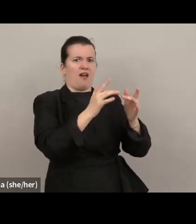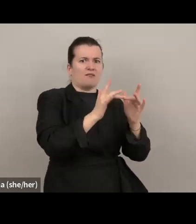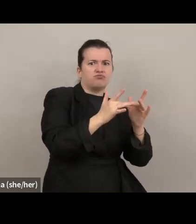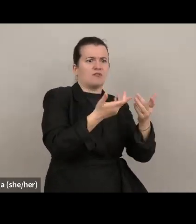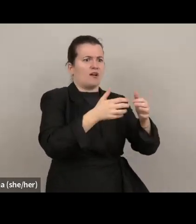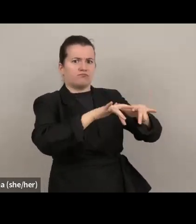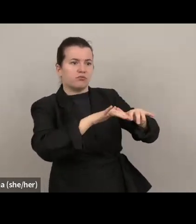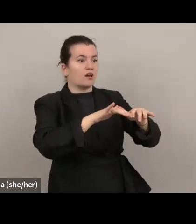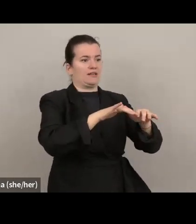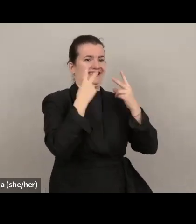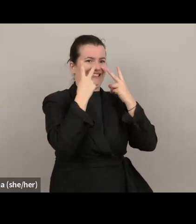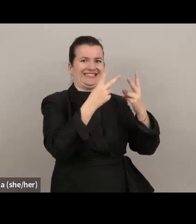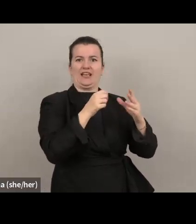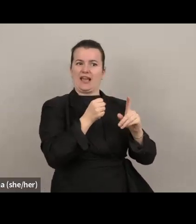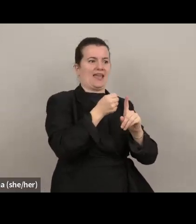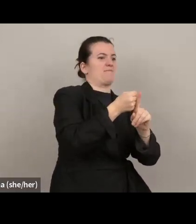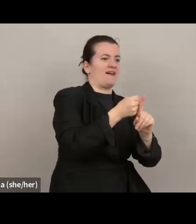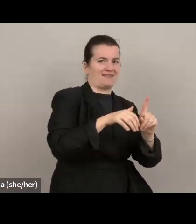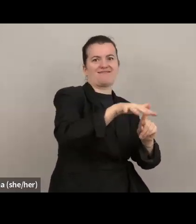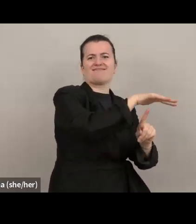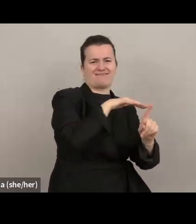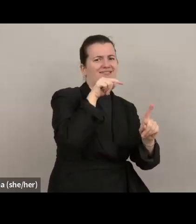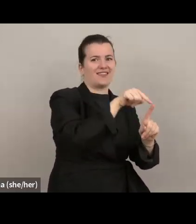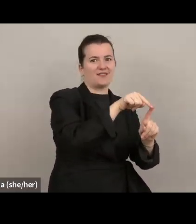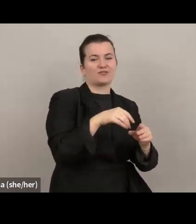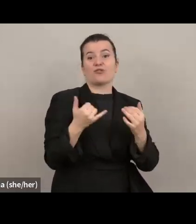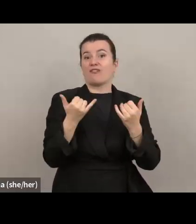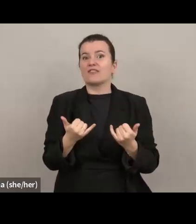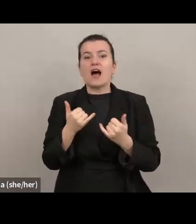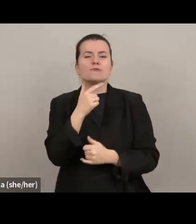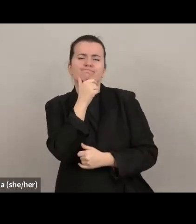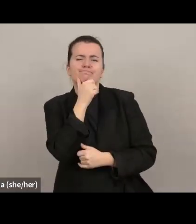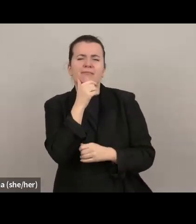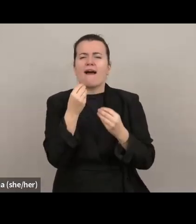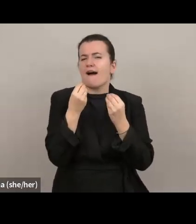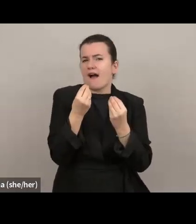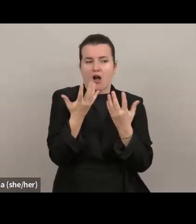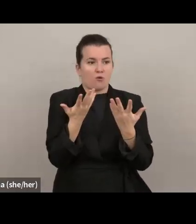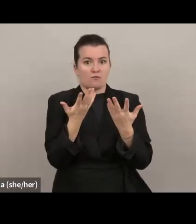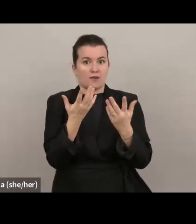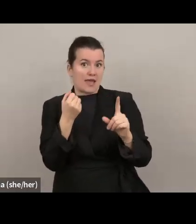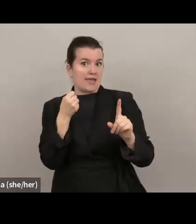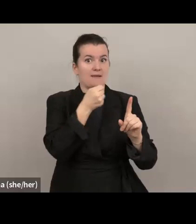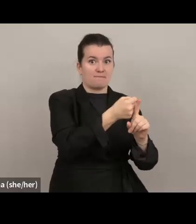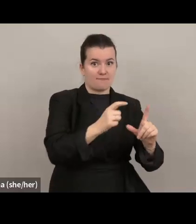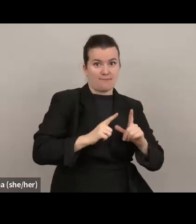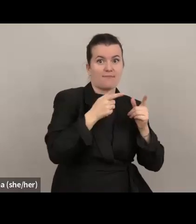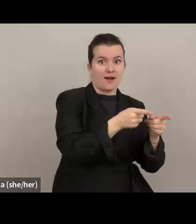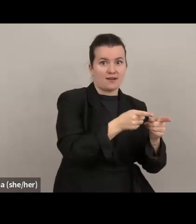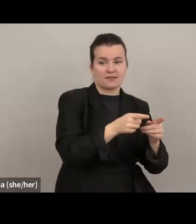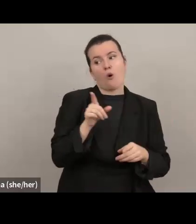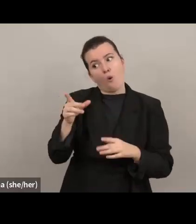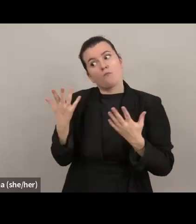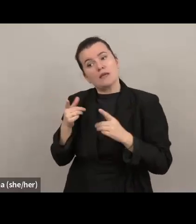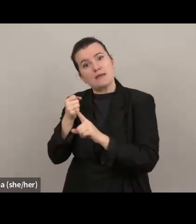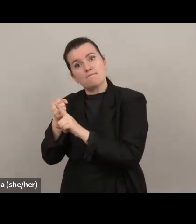today's discussion is especially interesting as we'll be interrogating the ways in which digital access affects livelihoods. But on the other hand, we're